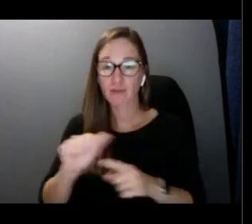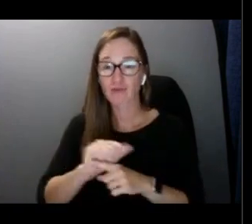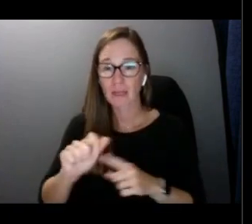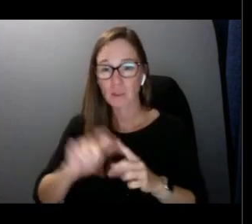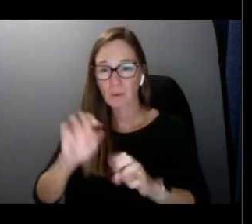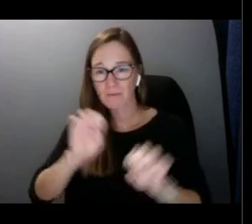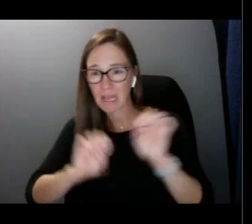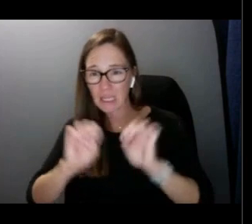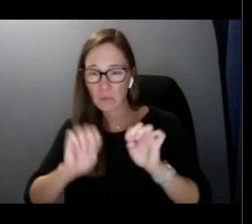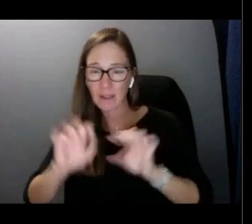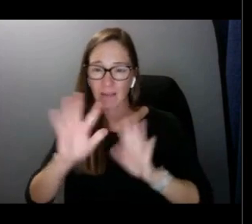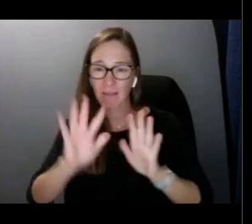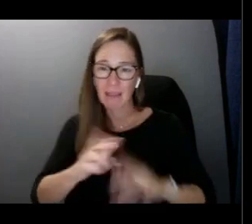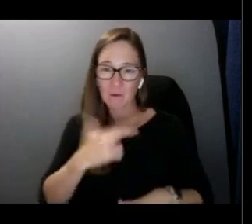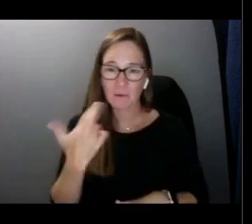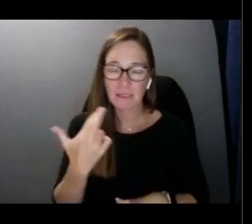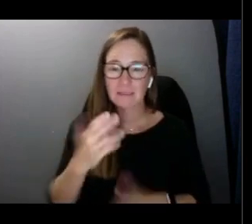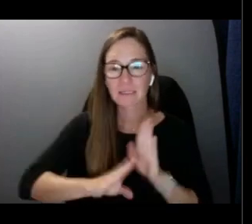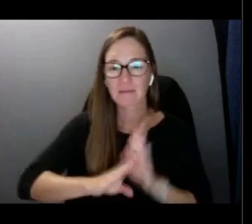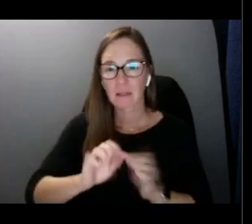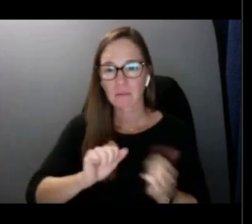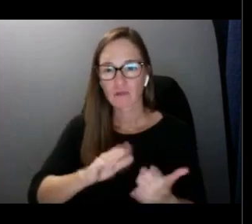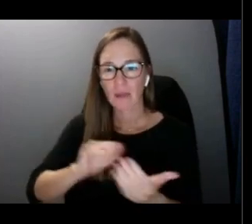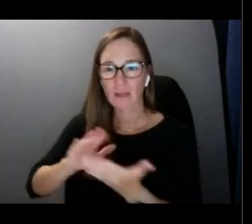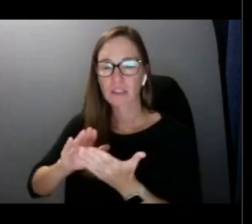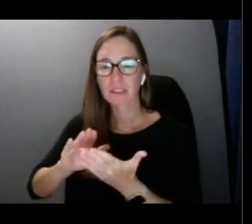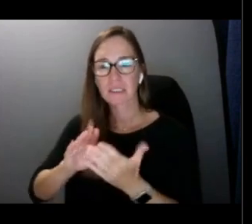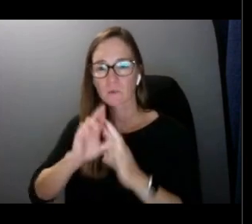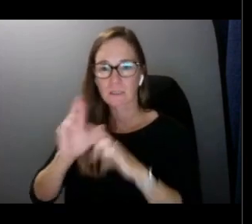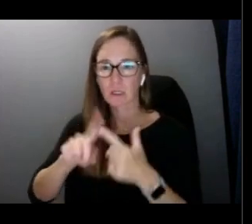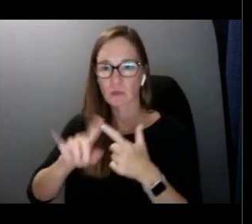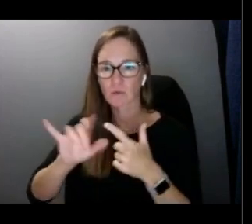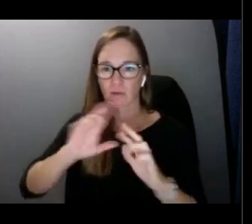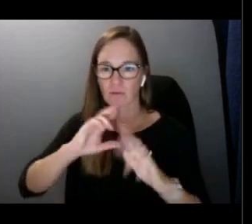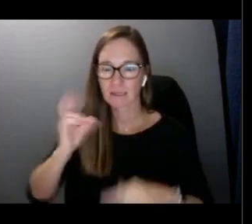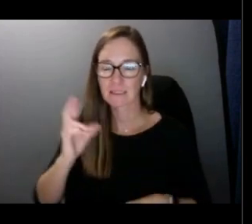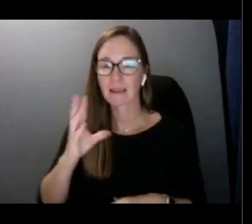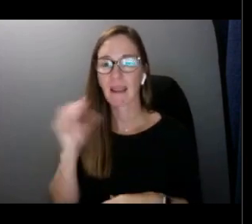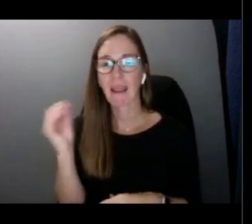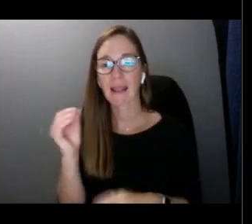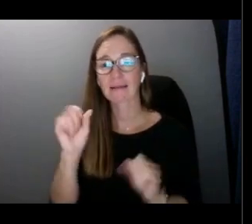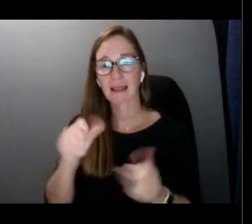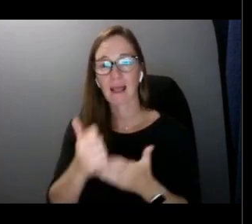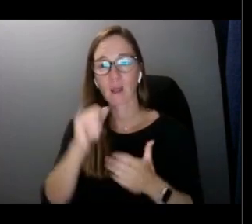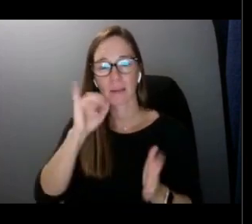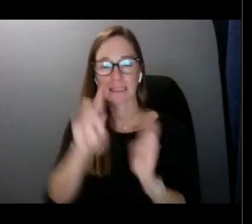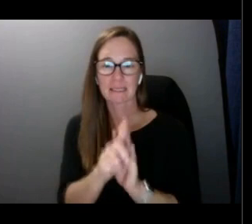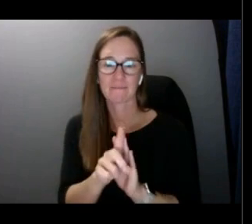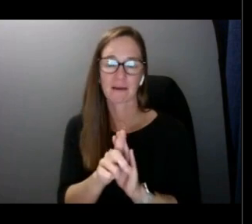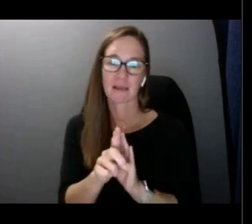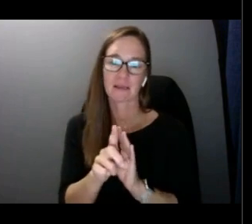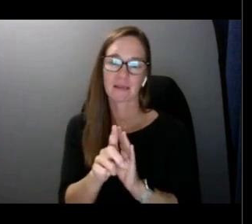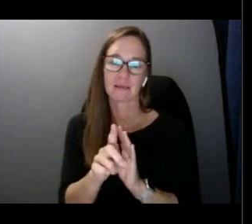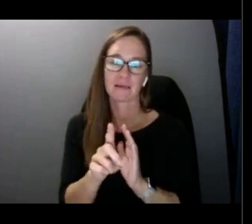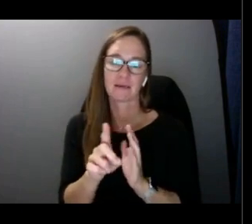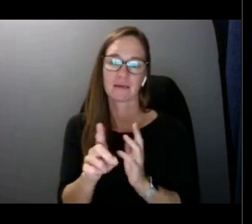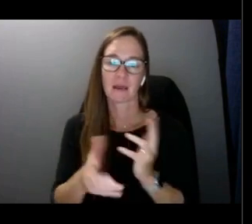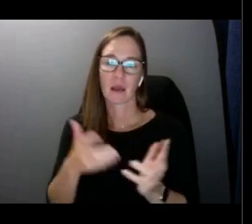evaluate climate risk and develop strategies responsive to that risk, and can help identify